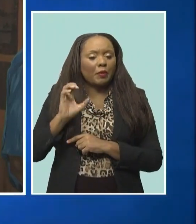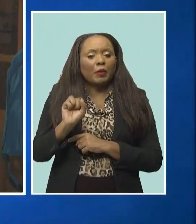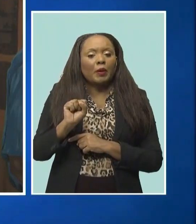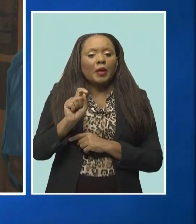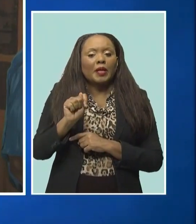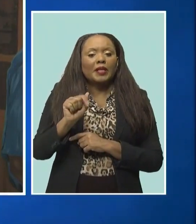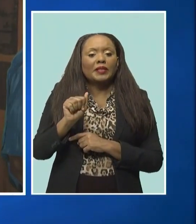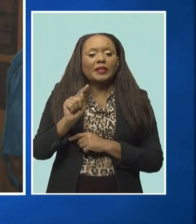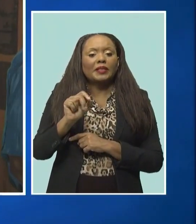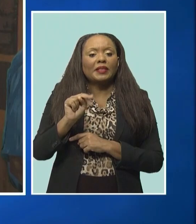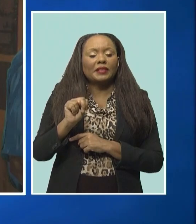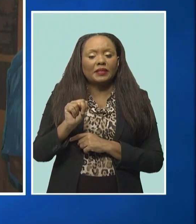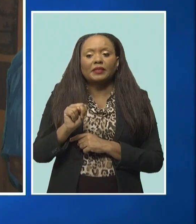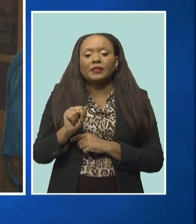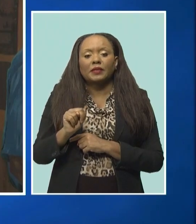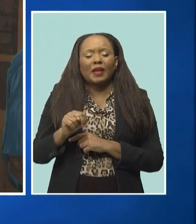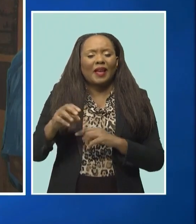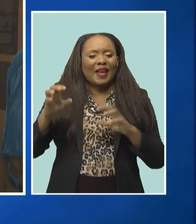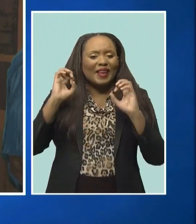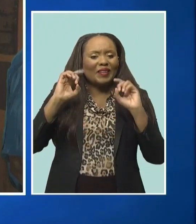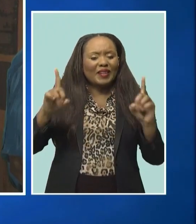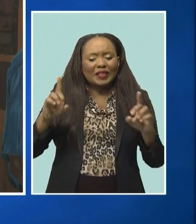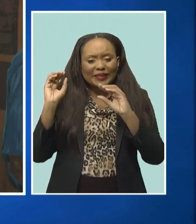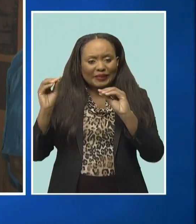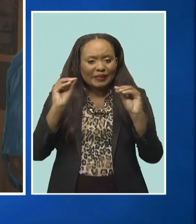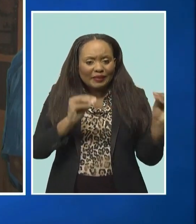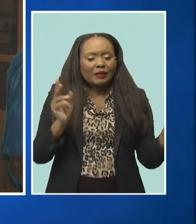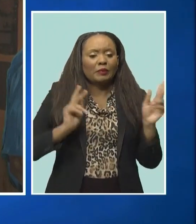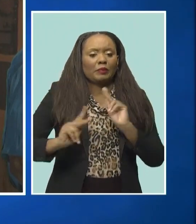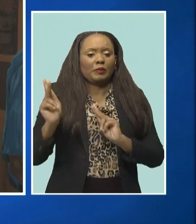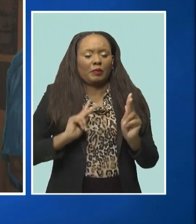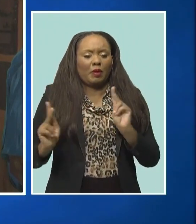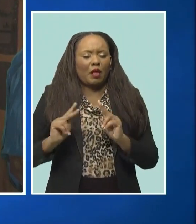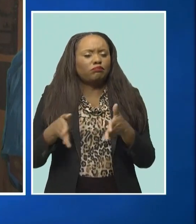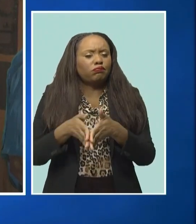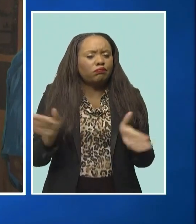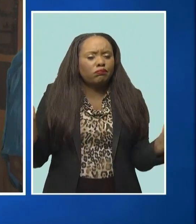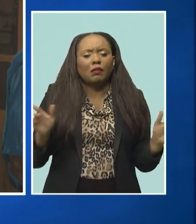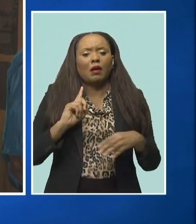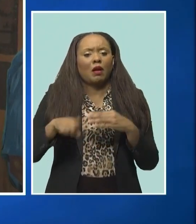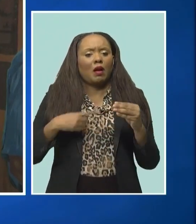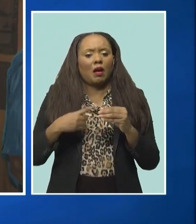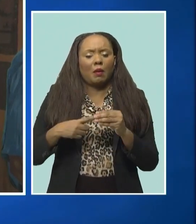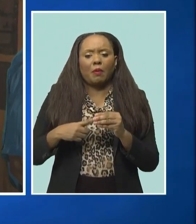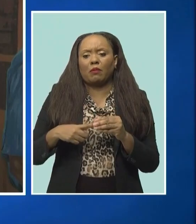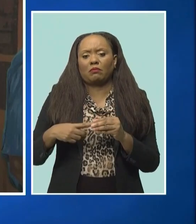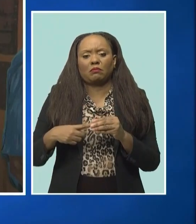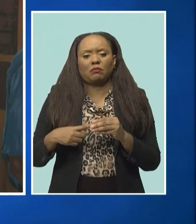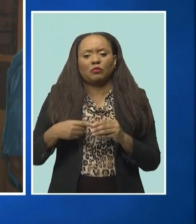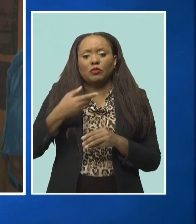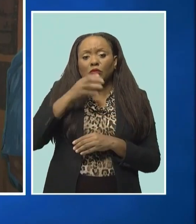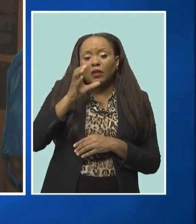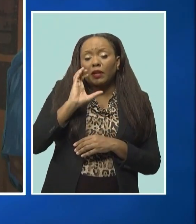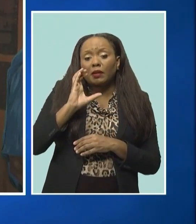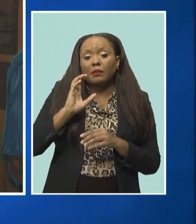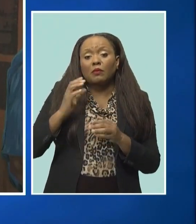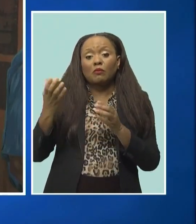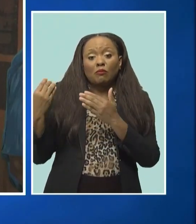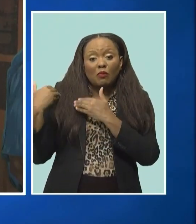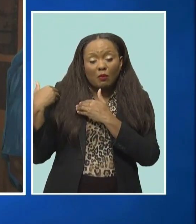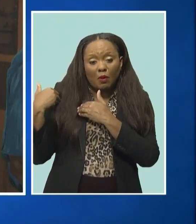your alcohol limit. Speaking during the launch for the initiative at the Mountgate Visitor Centre, Deputy Manager of the NCSA,